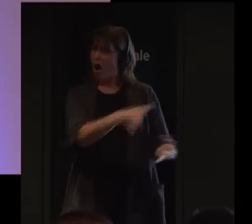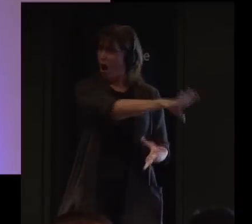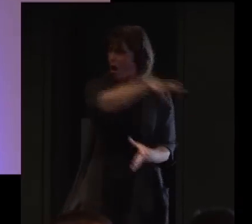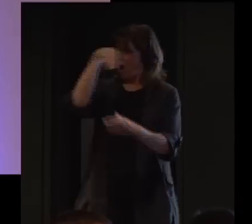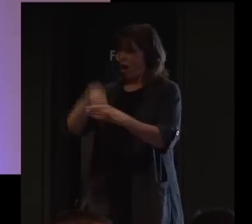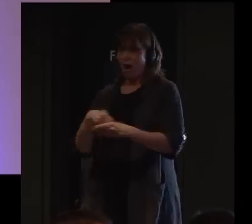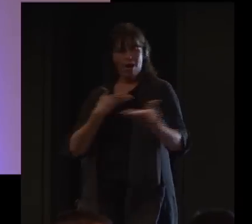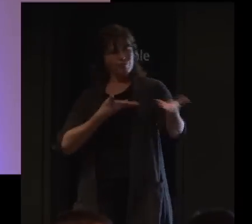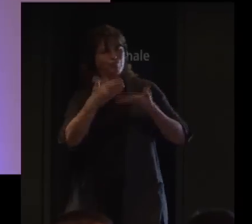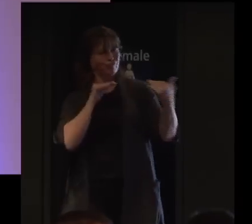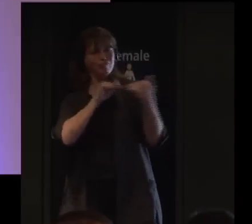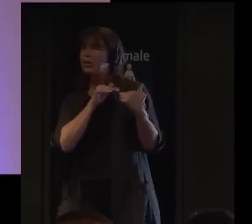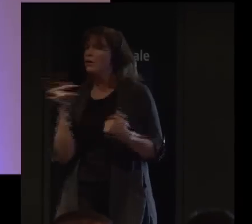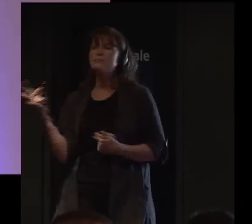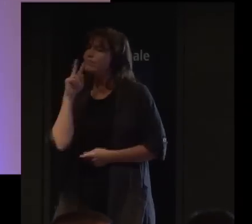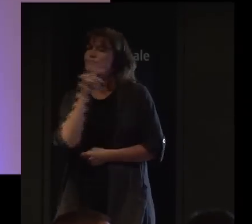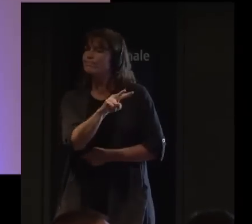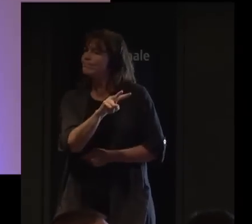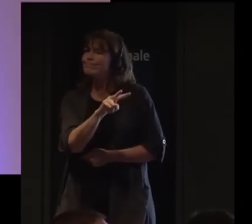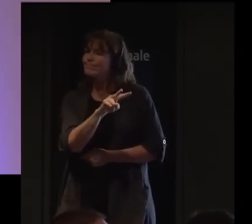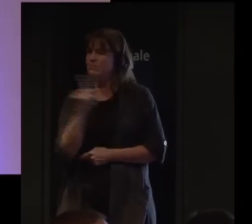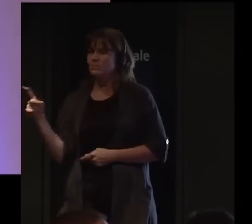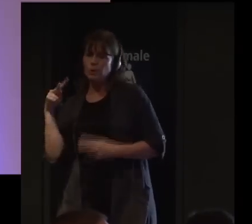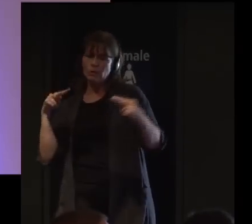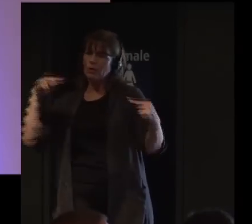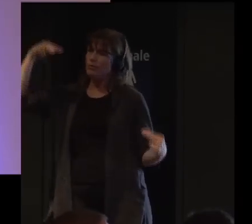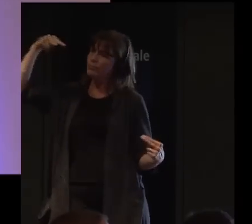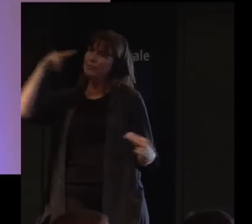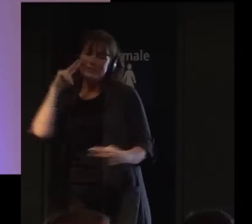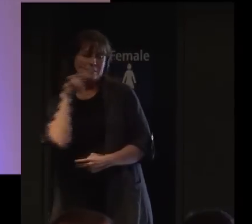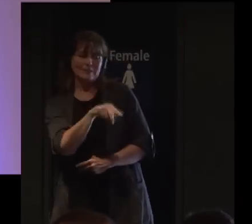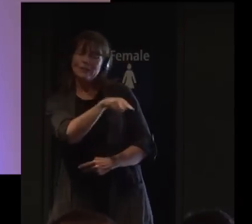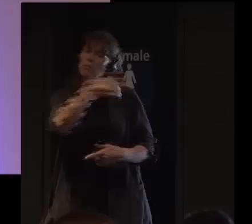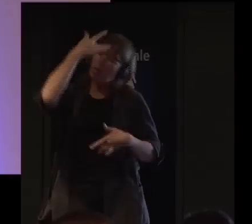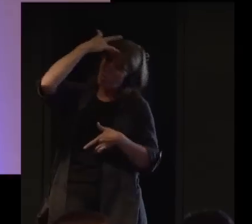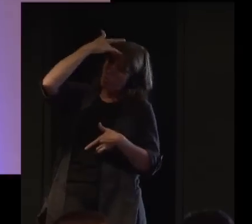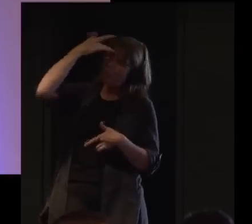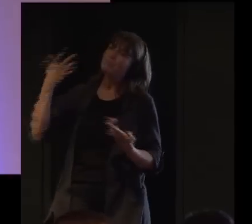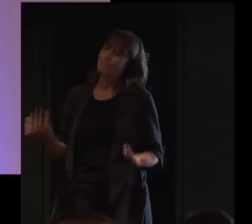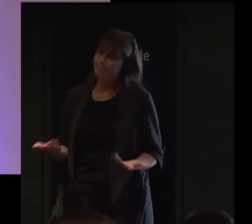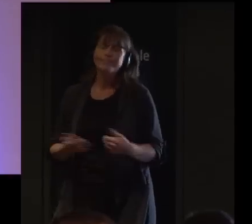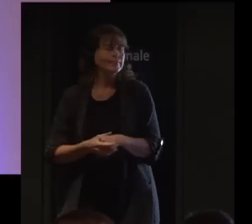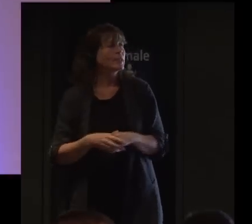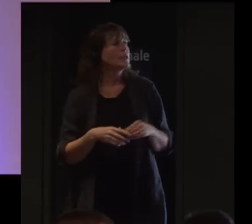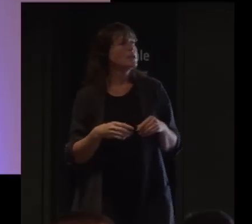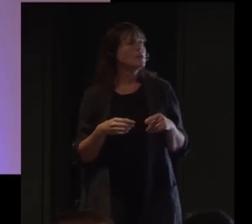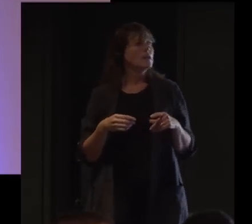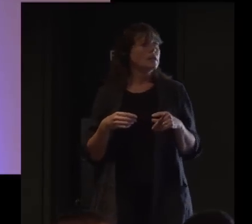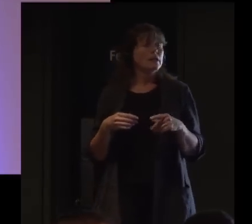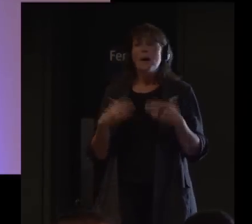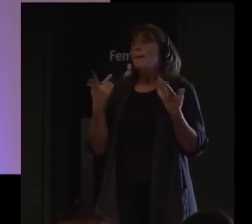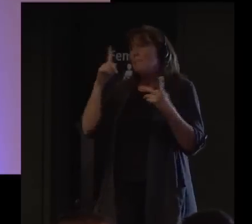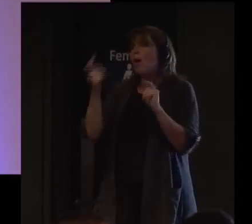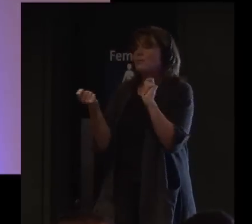the state, which obviously was not in line with what was written in the text. And now, what is